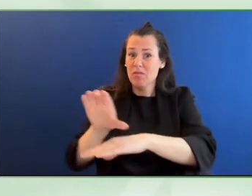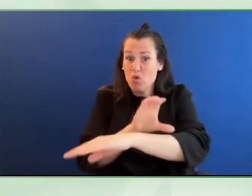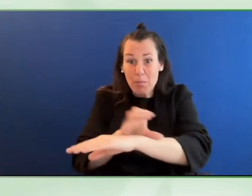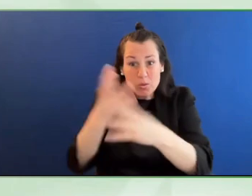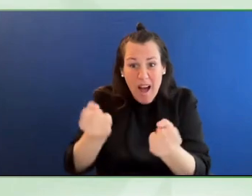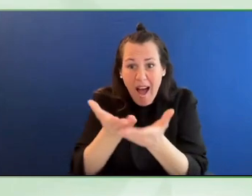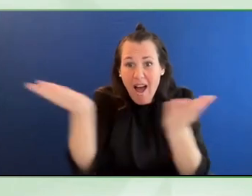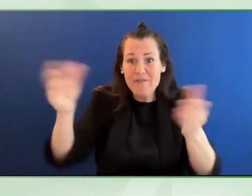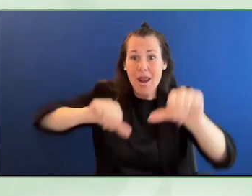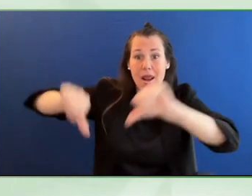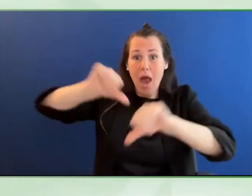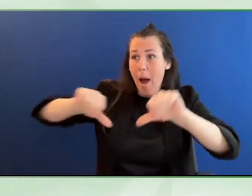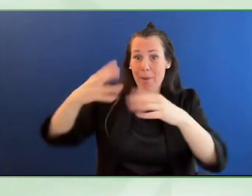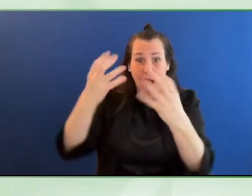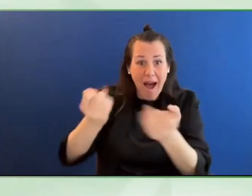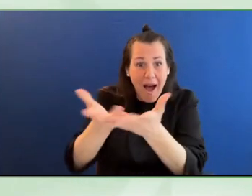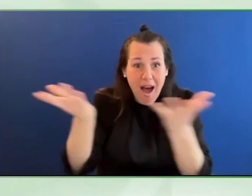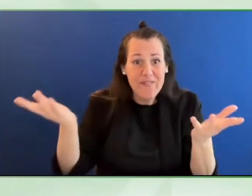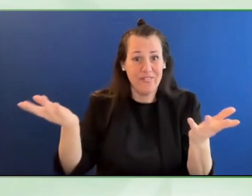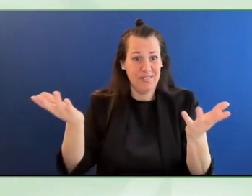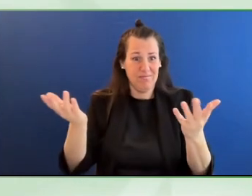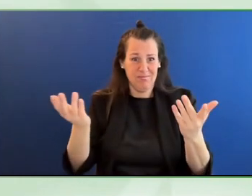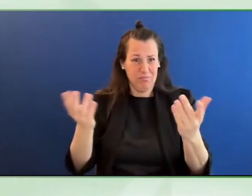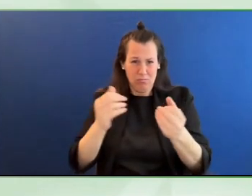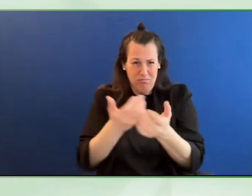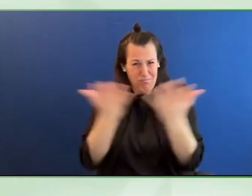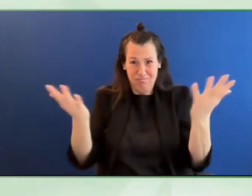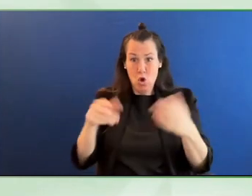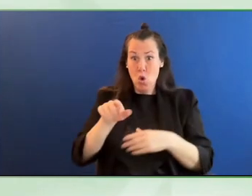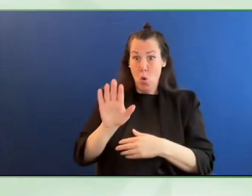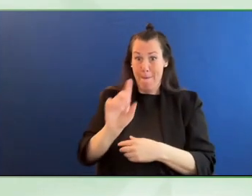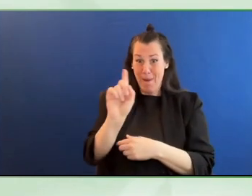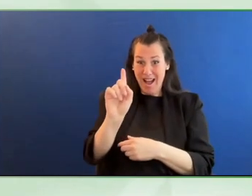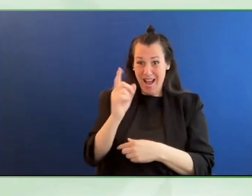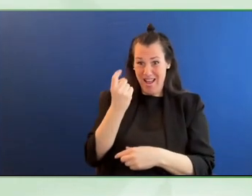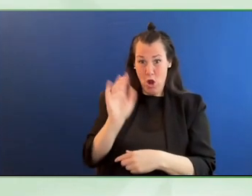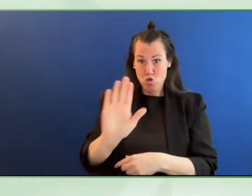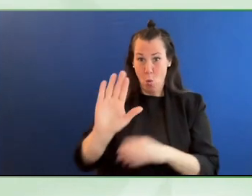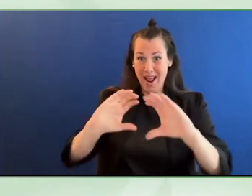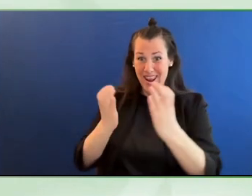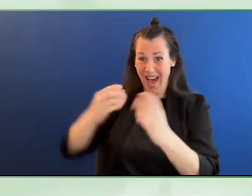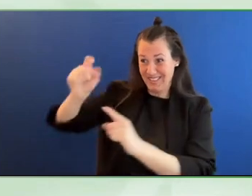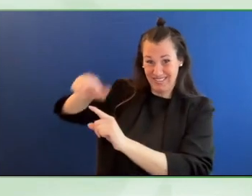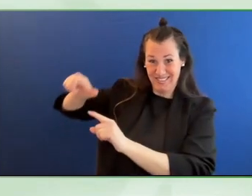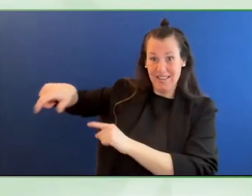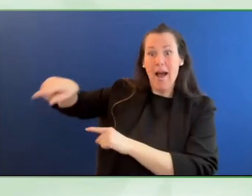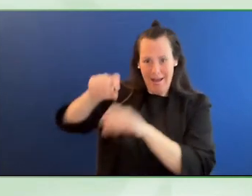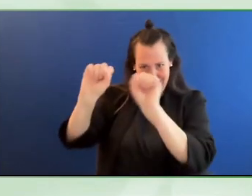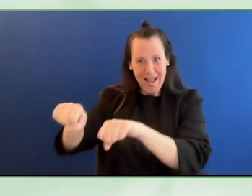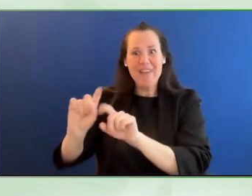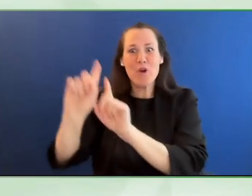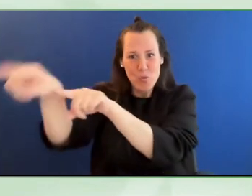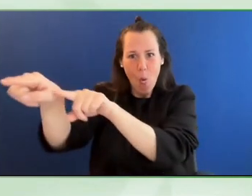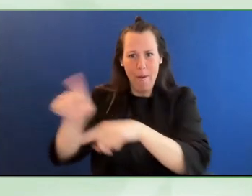that's what AT on demand is. What kind of AT are we talking about here? Any AT that runs